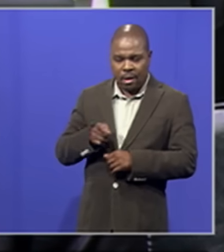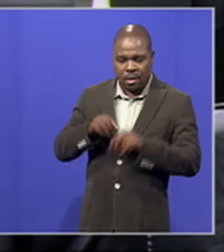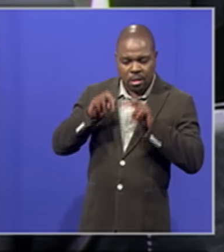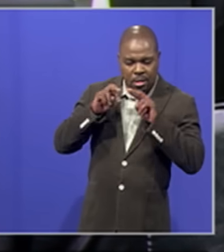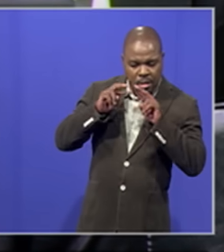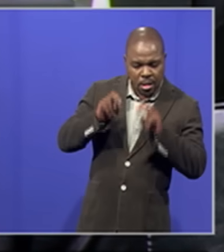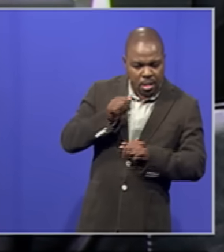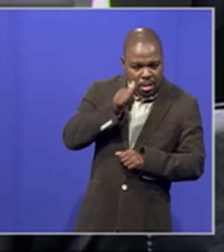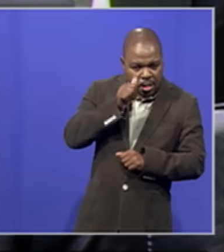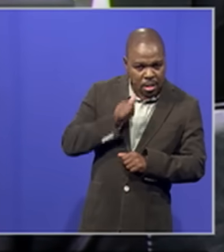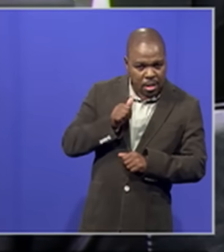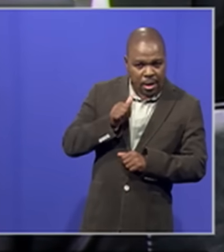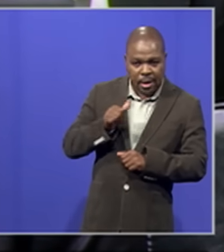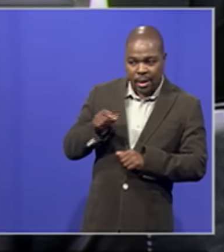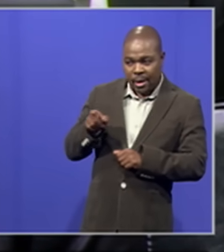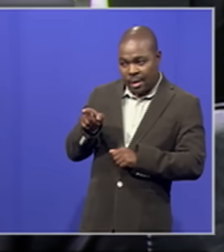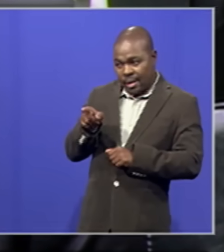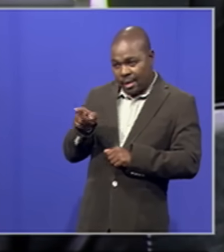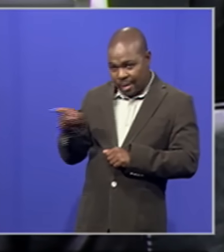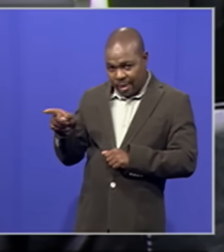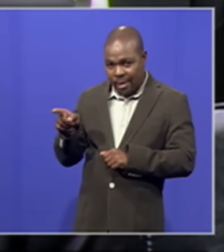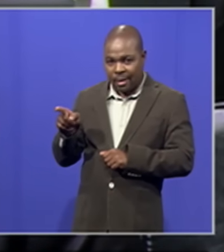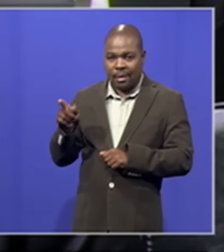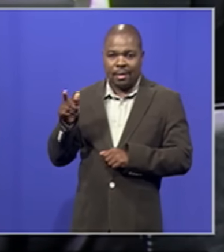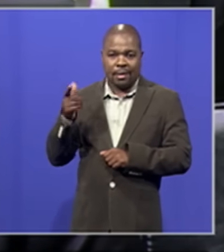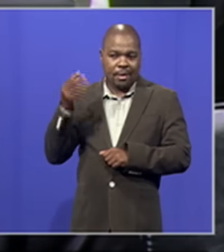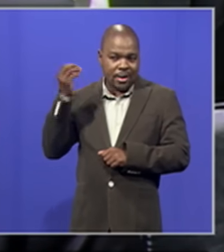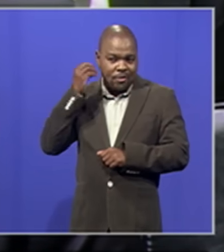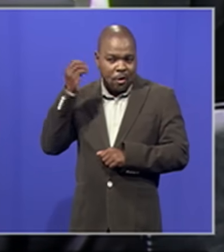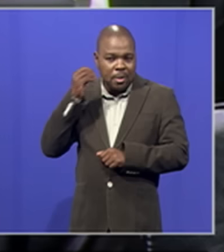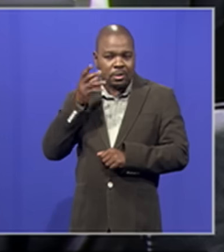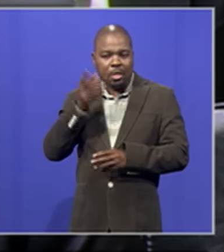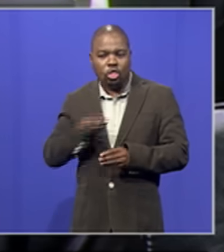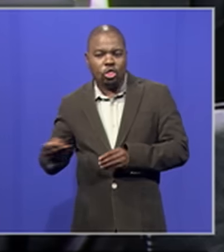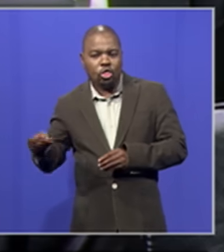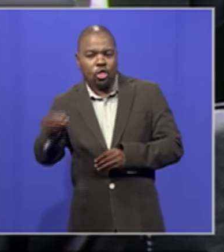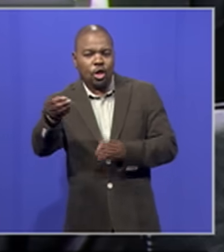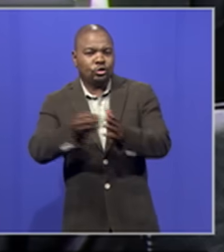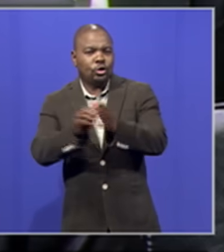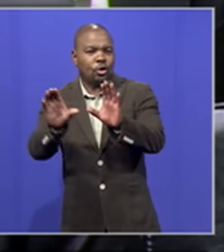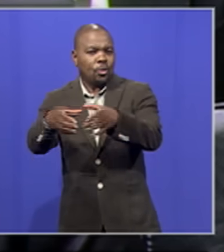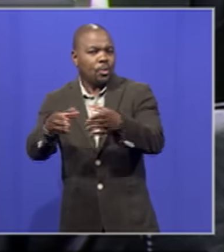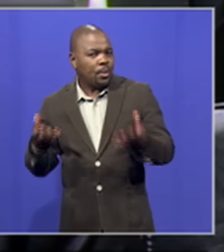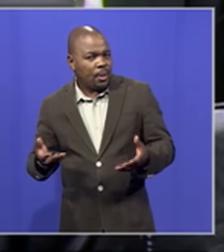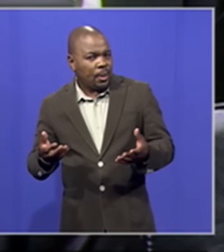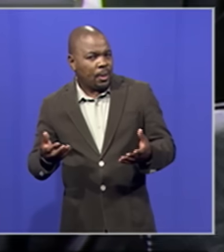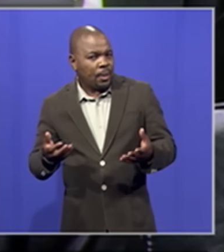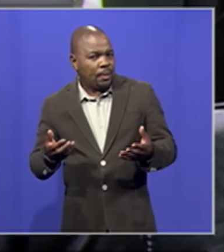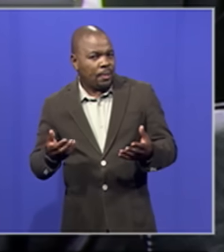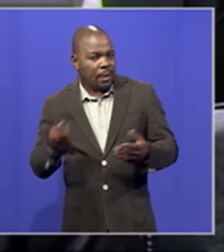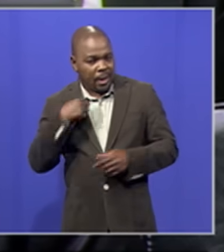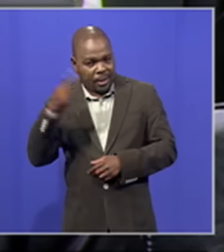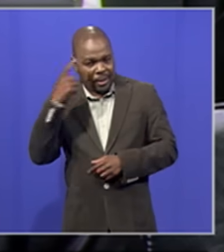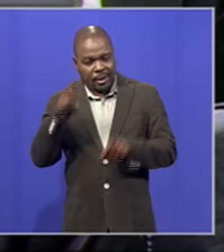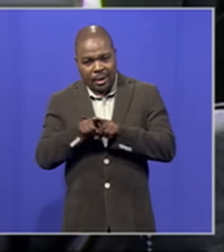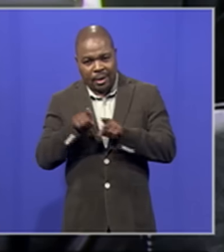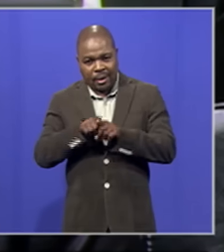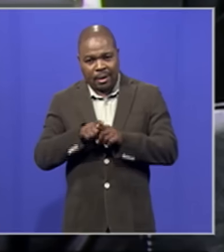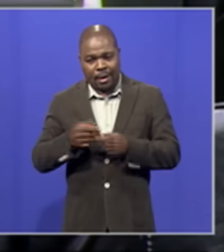will find its way to the very same cartel. That is from the resources. I think even